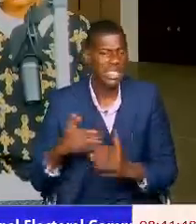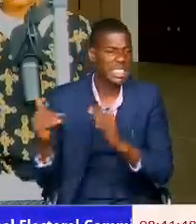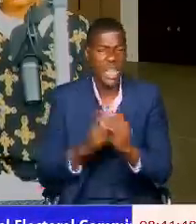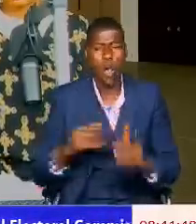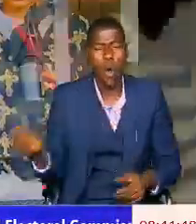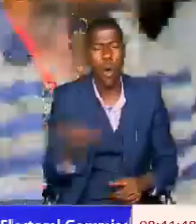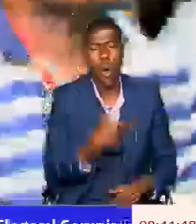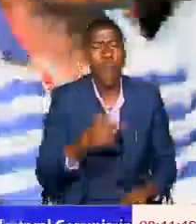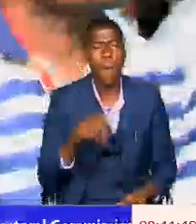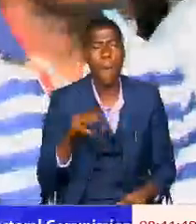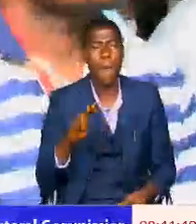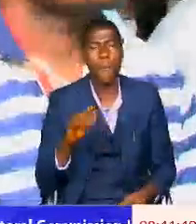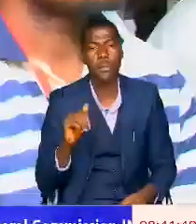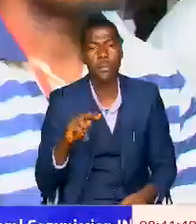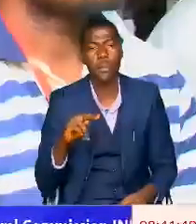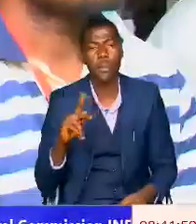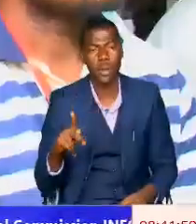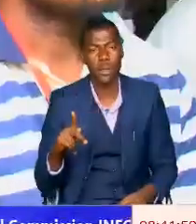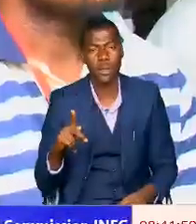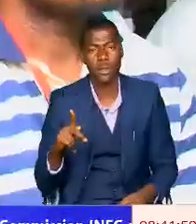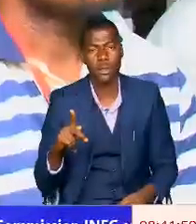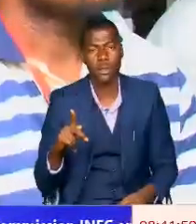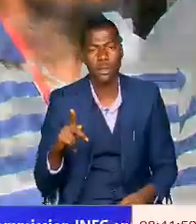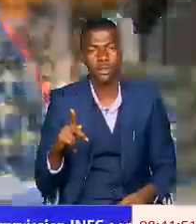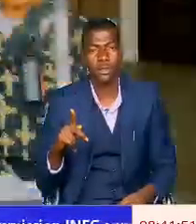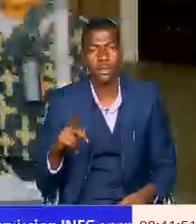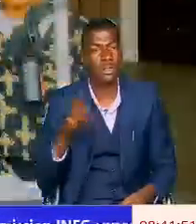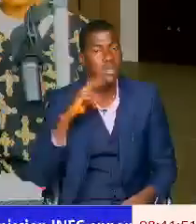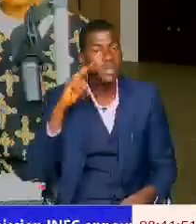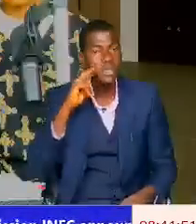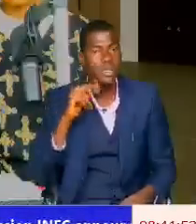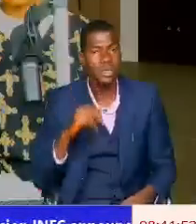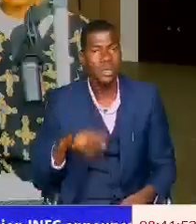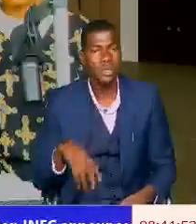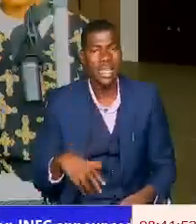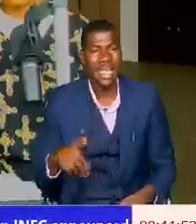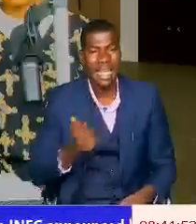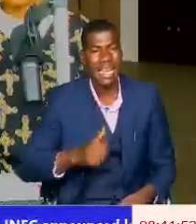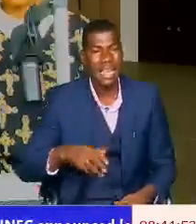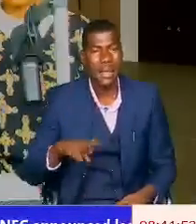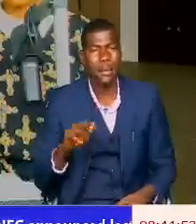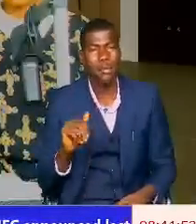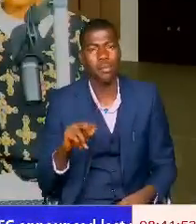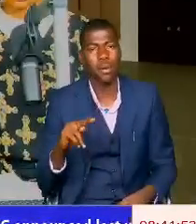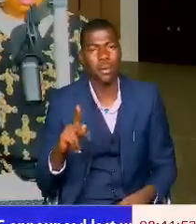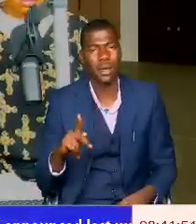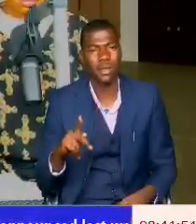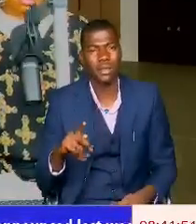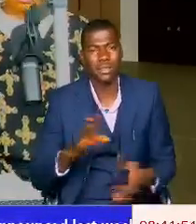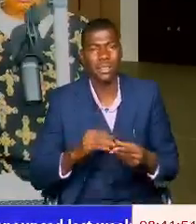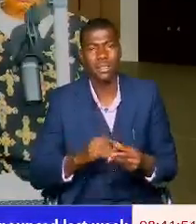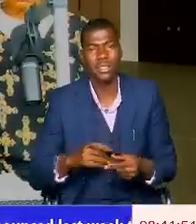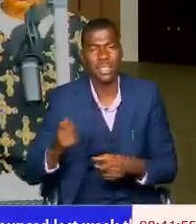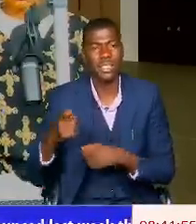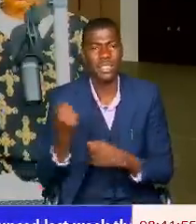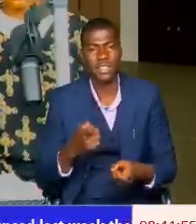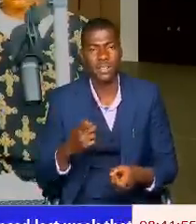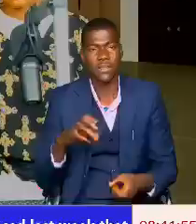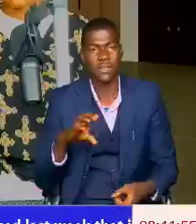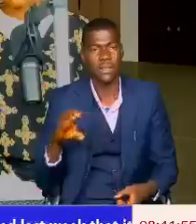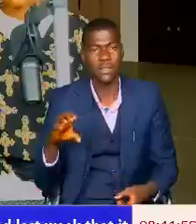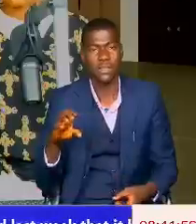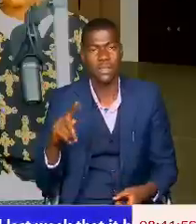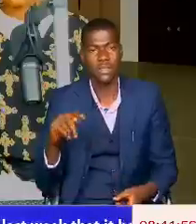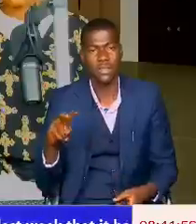Nigeria. There is no bank where they go, you go demand for footage, CCTV footage, where they go show